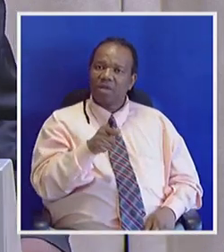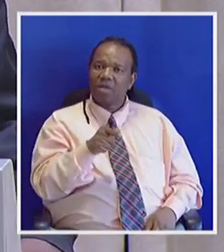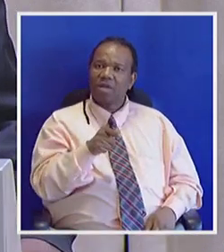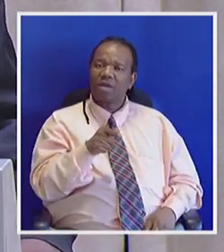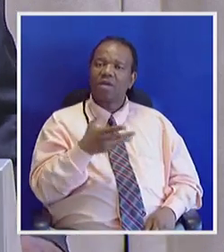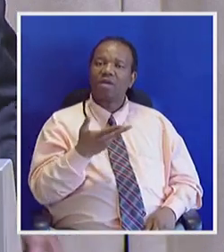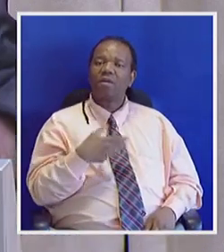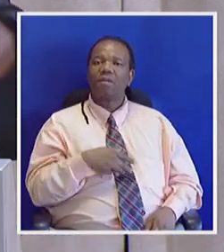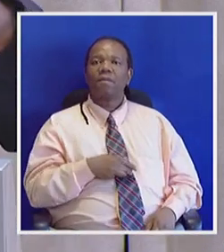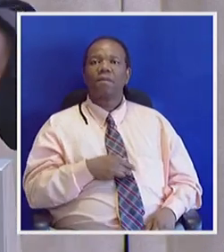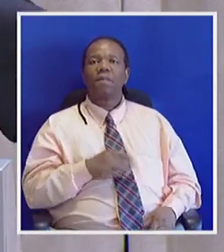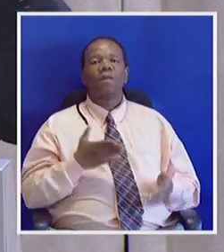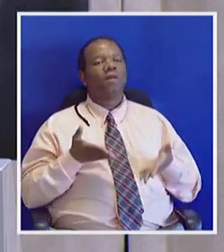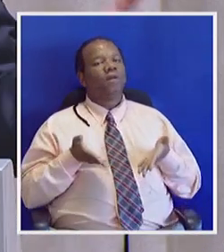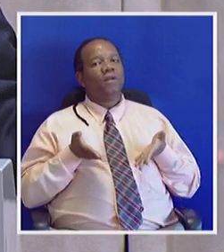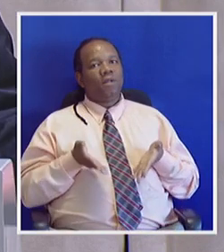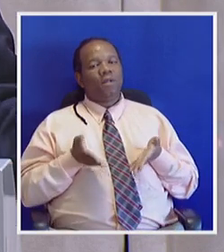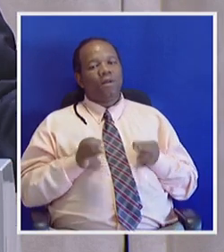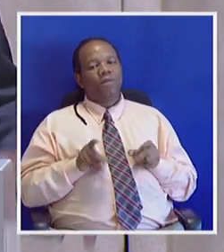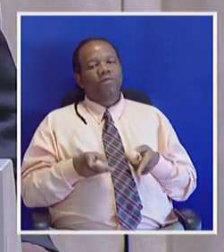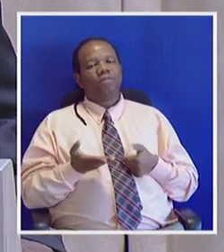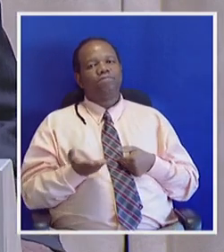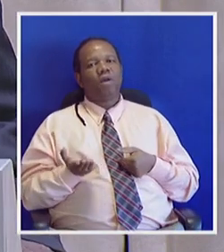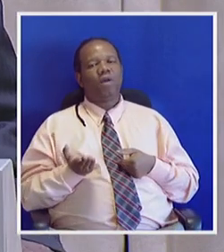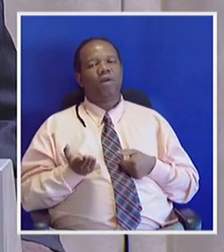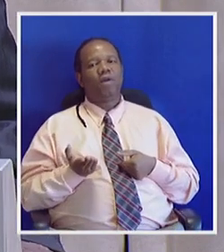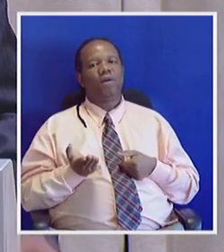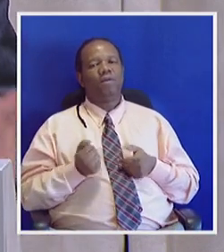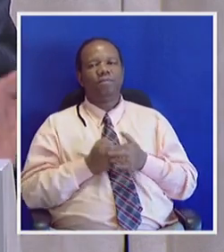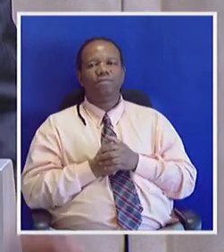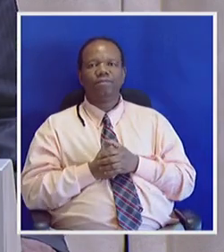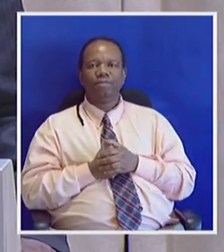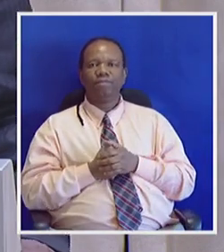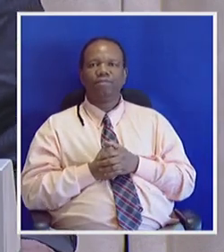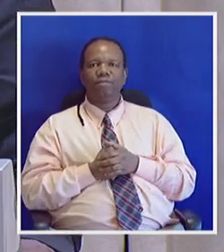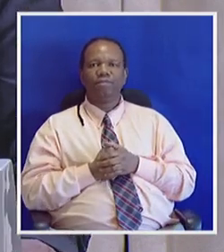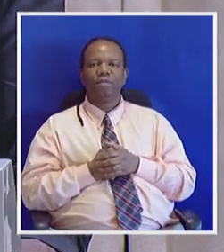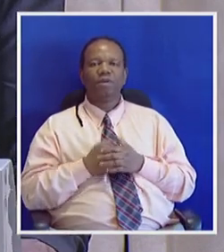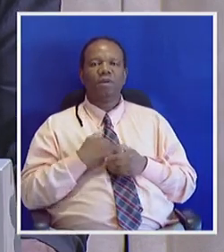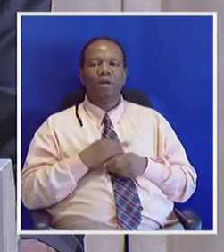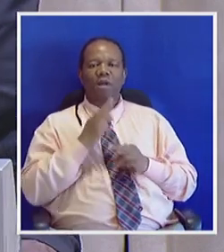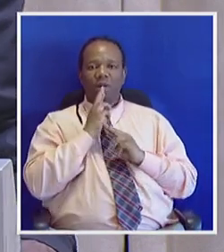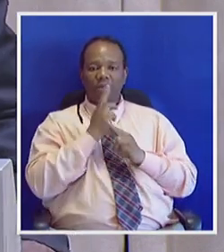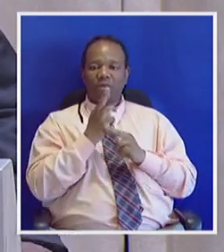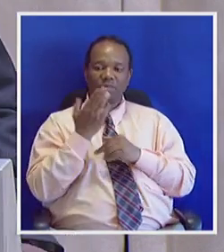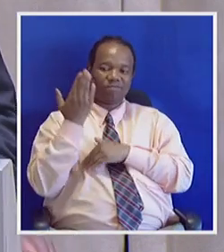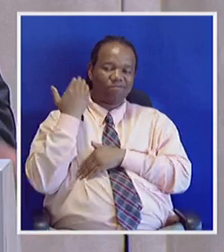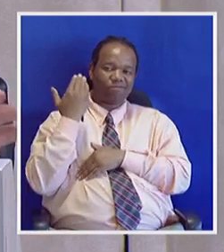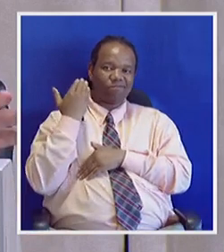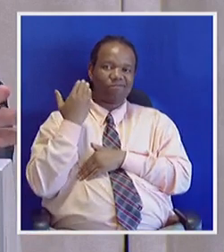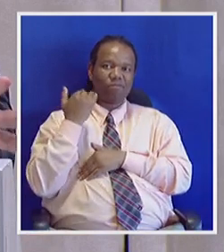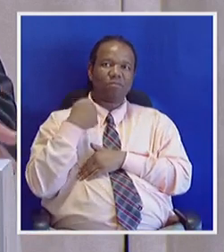our country. Now the opportunities are opening up. And I have reported in the past that as